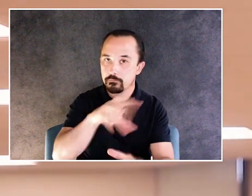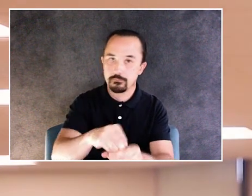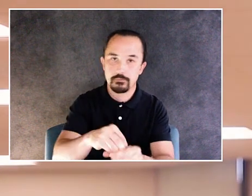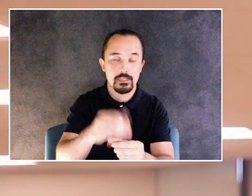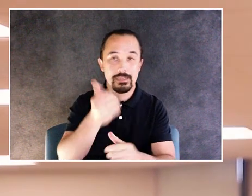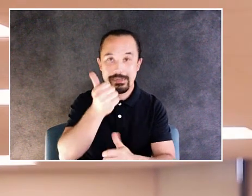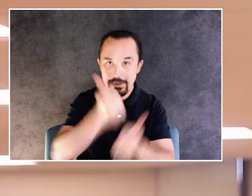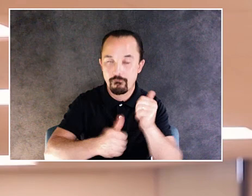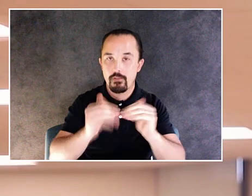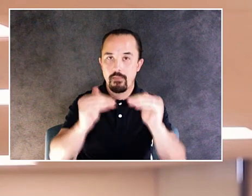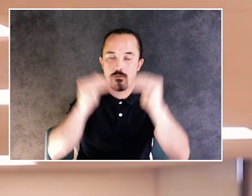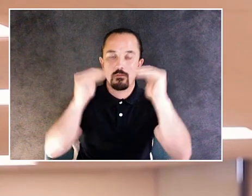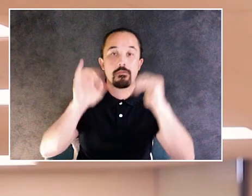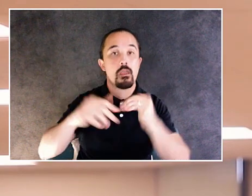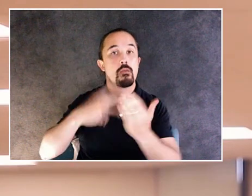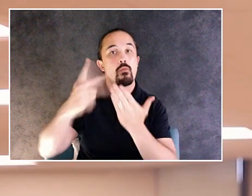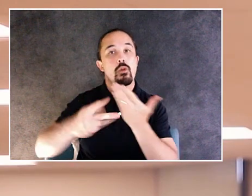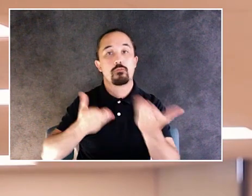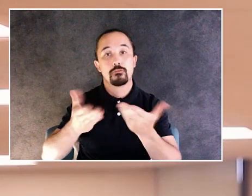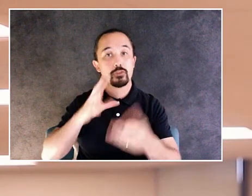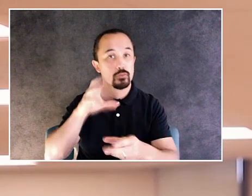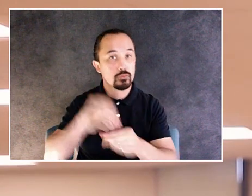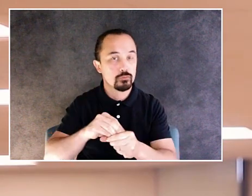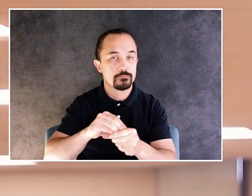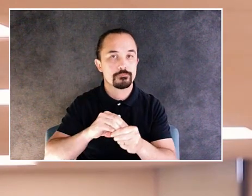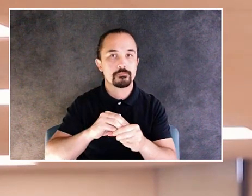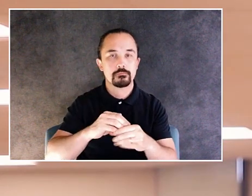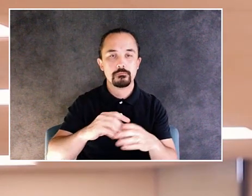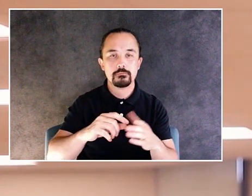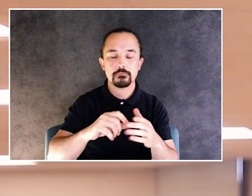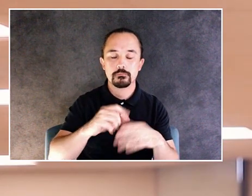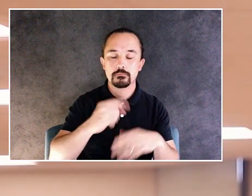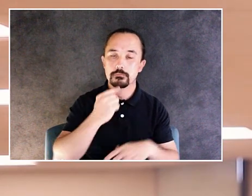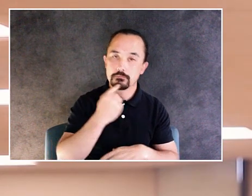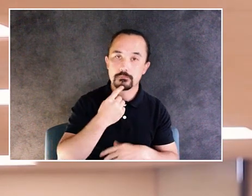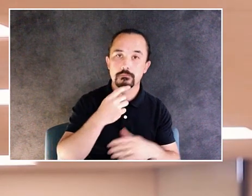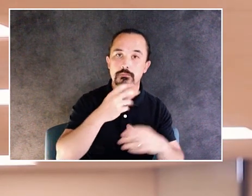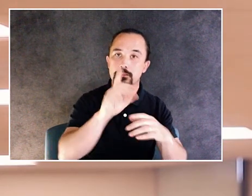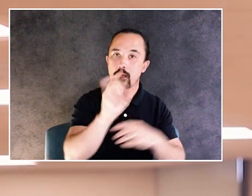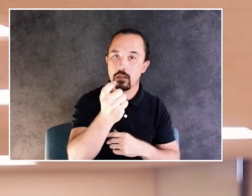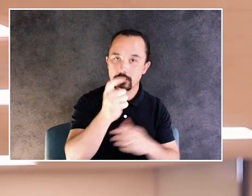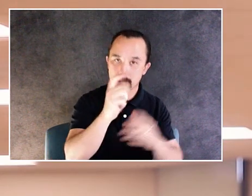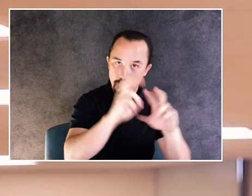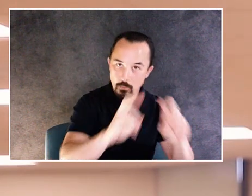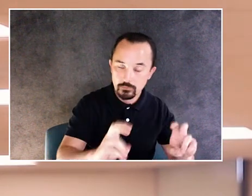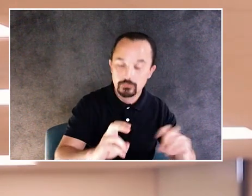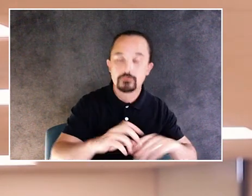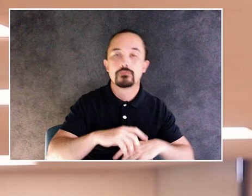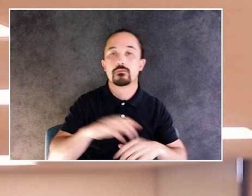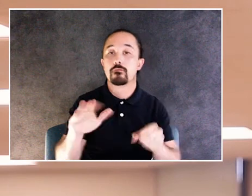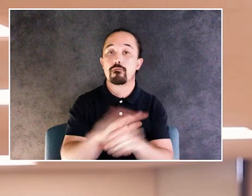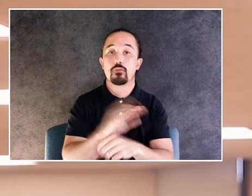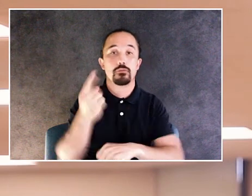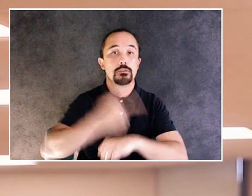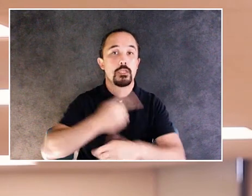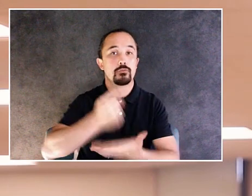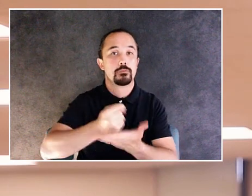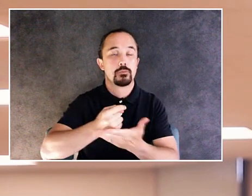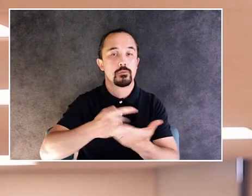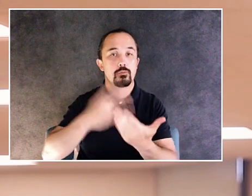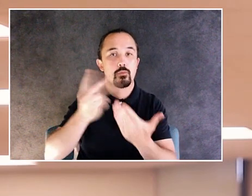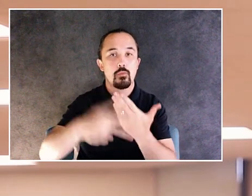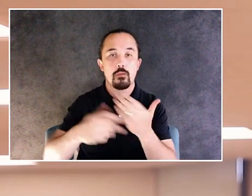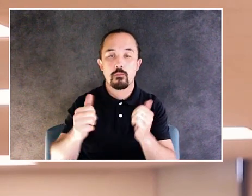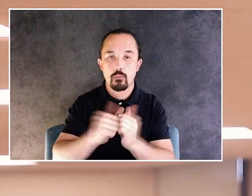This program's services include intensive diagnostic evaluation, full day treatment program with an active